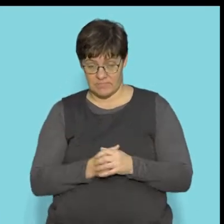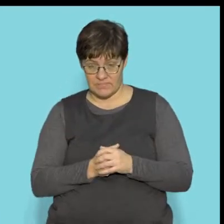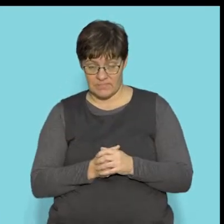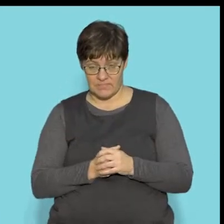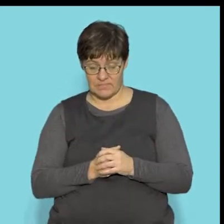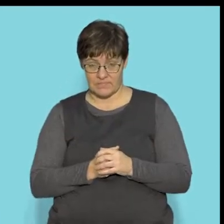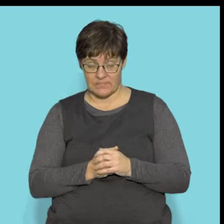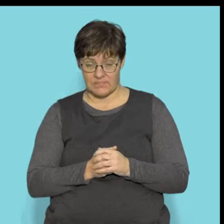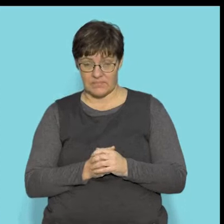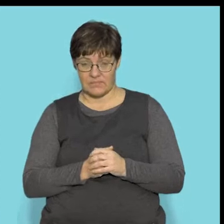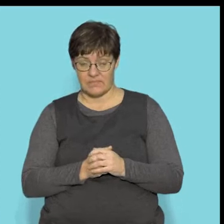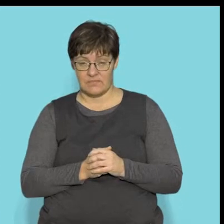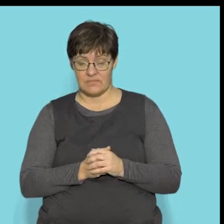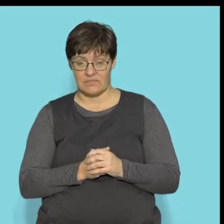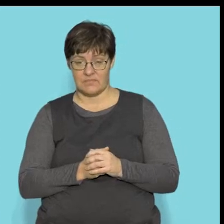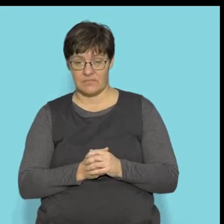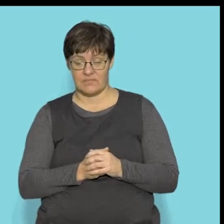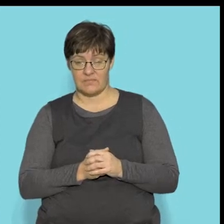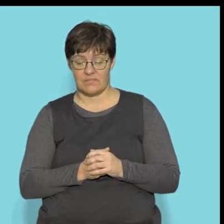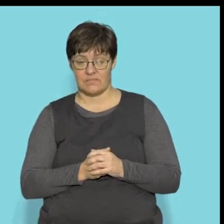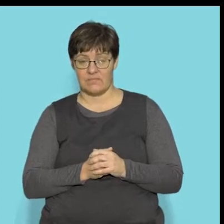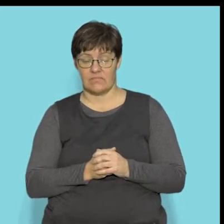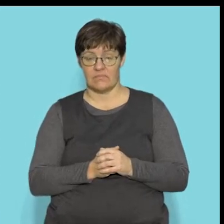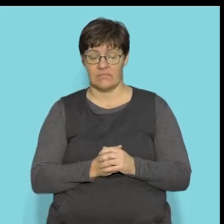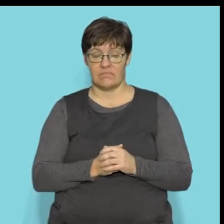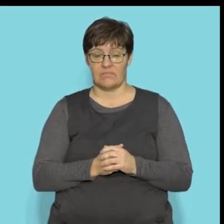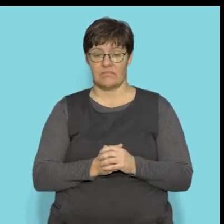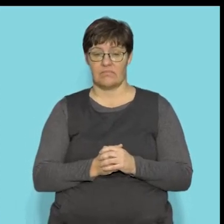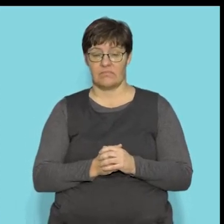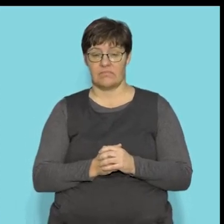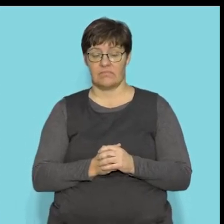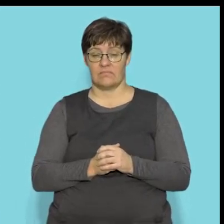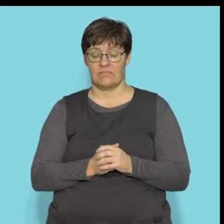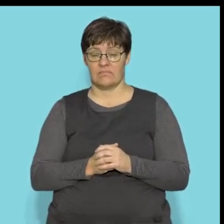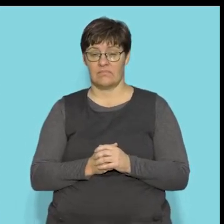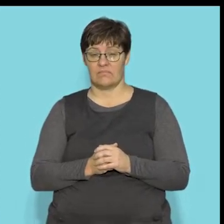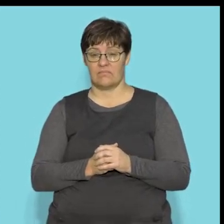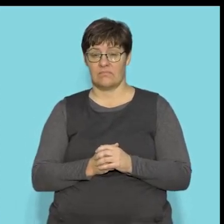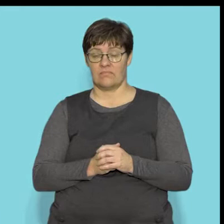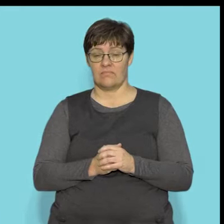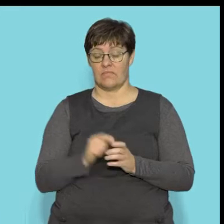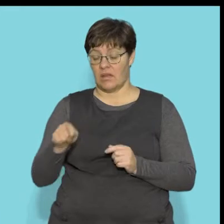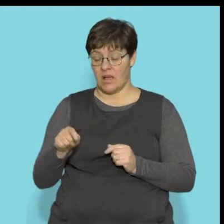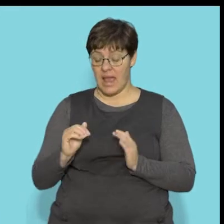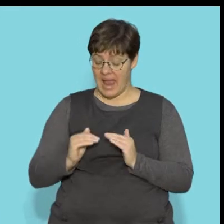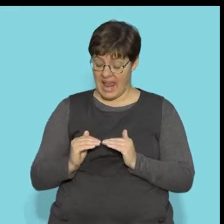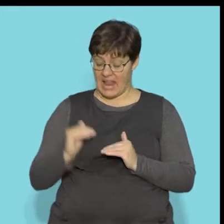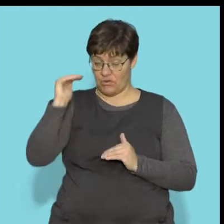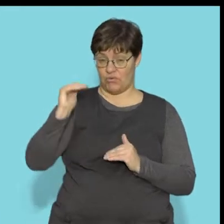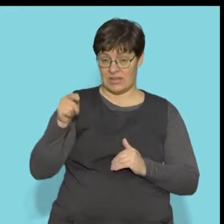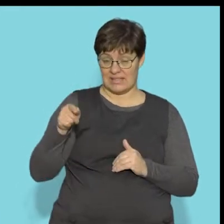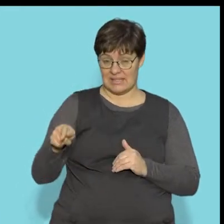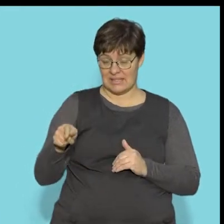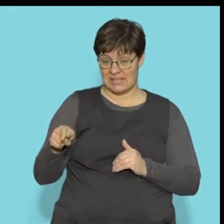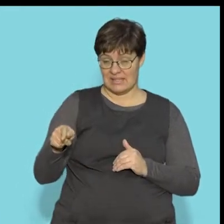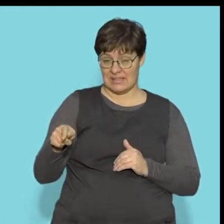So let's get on to that one. An increase in the size of the prey population,